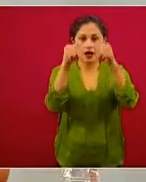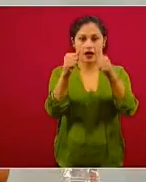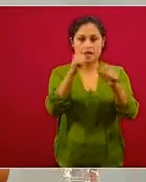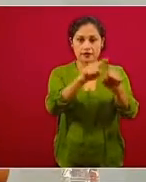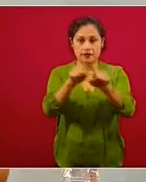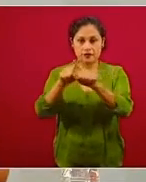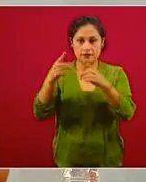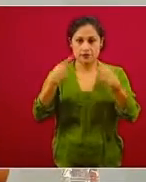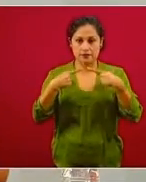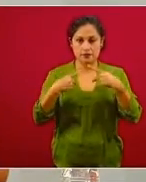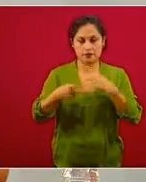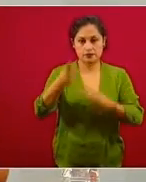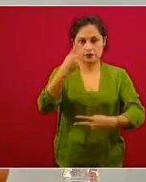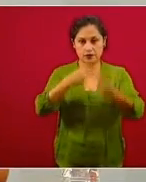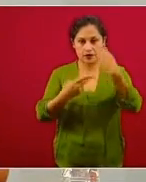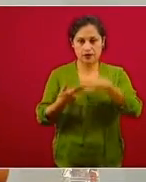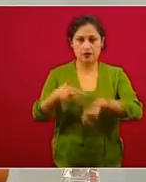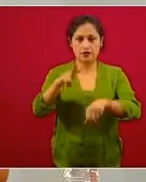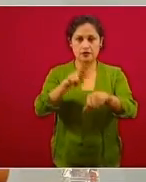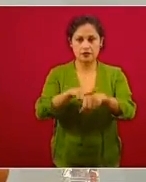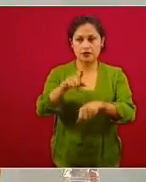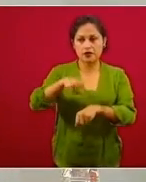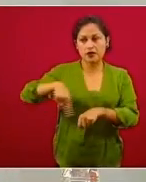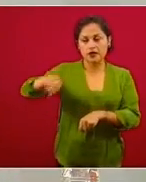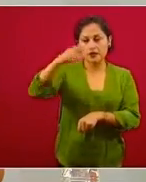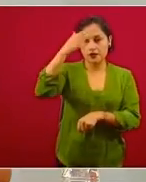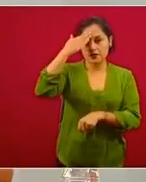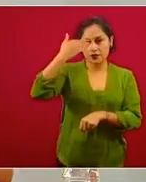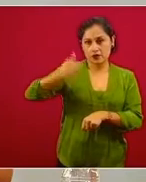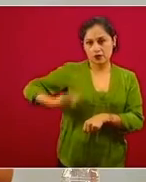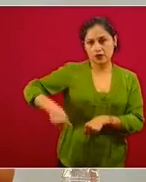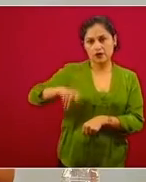a technician in attention to